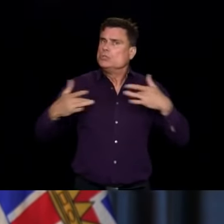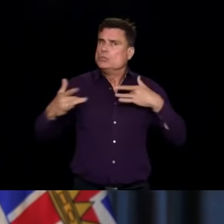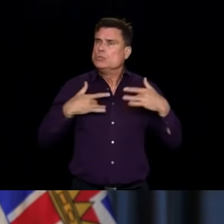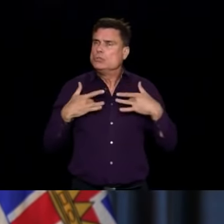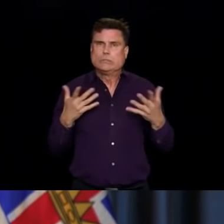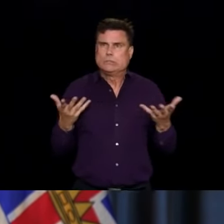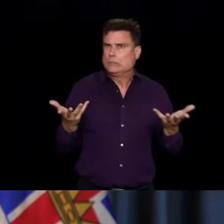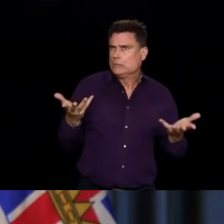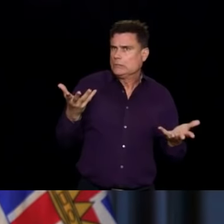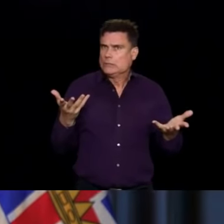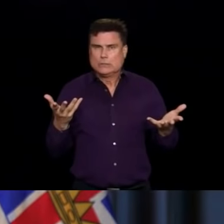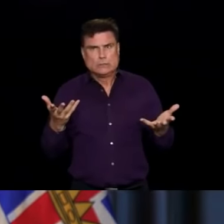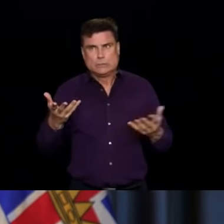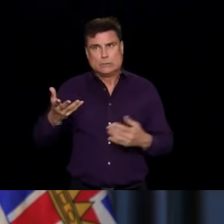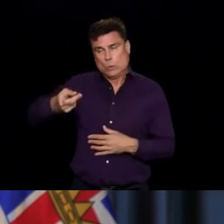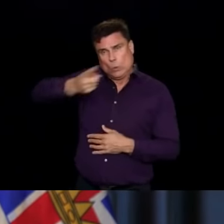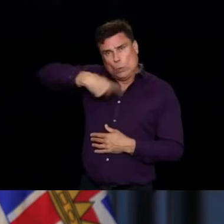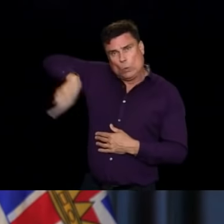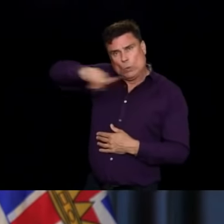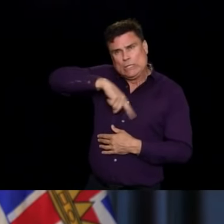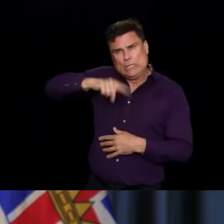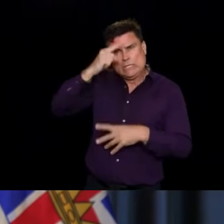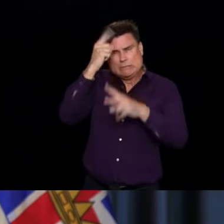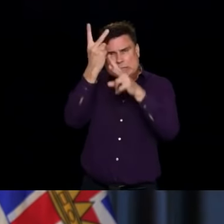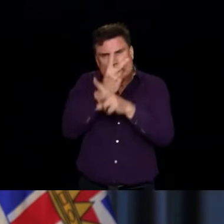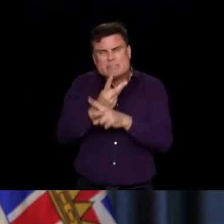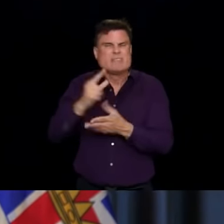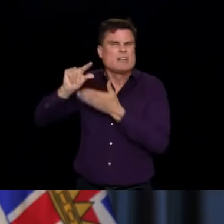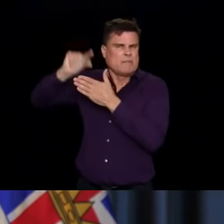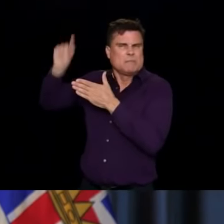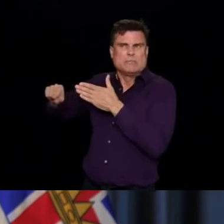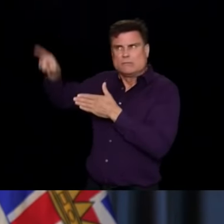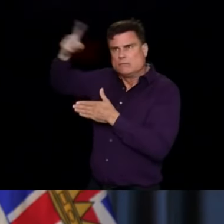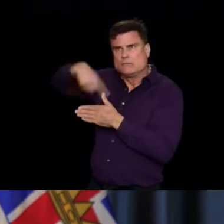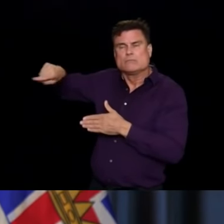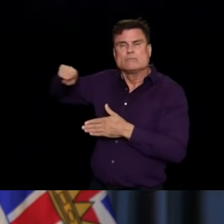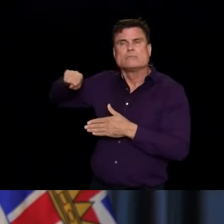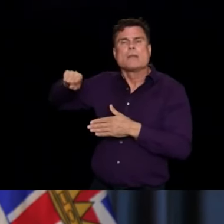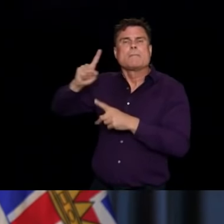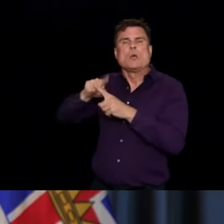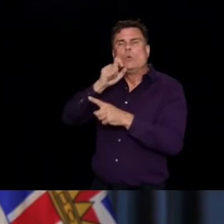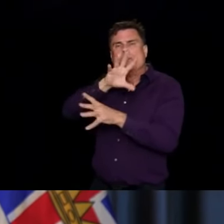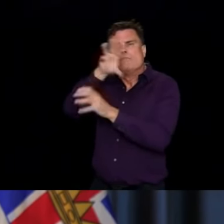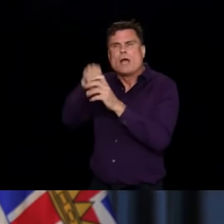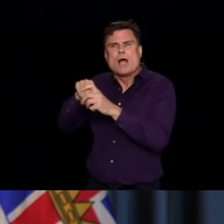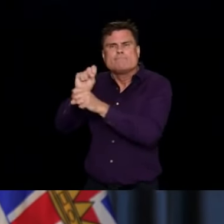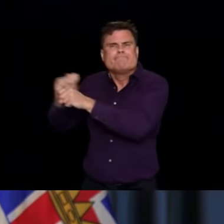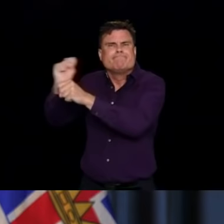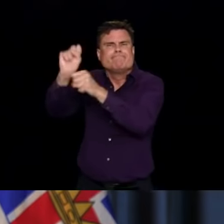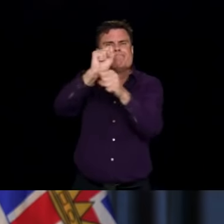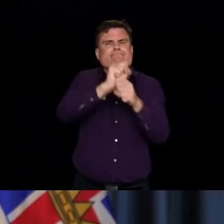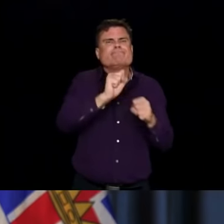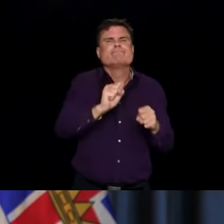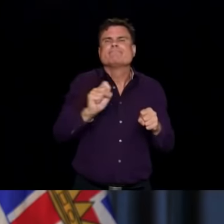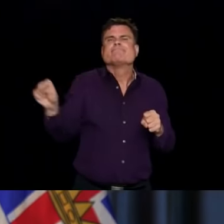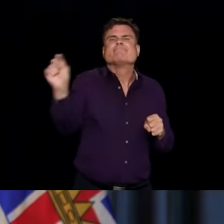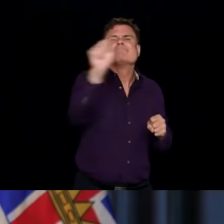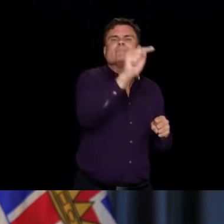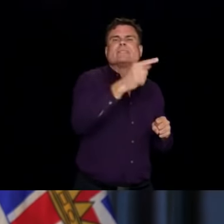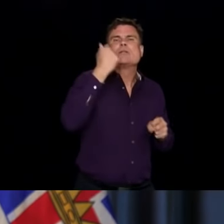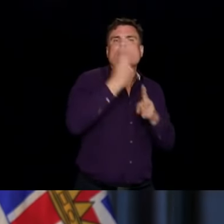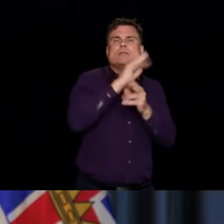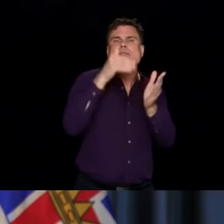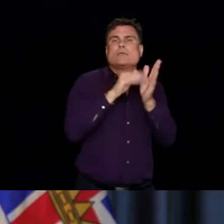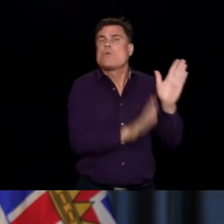and everyone in the healthcare system. All those people, all those families who are struggling and are dealing with the situation at Holy Family and